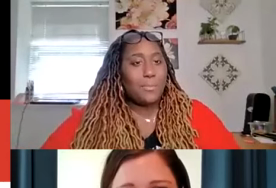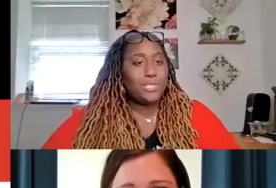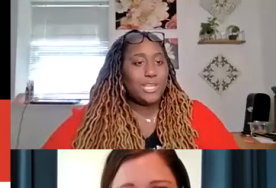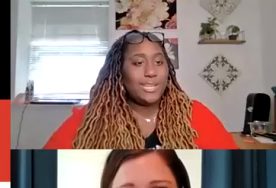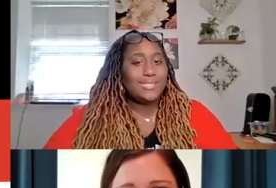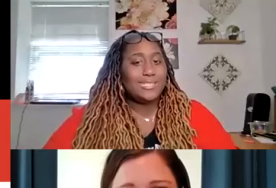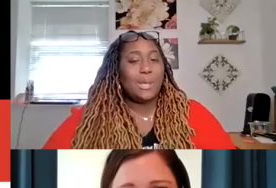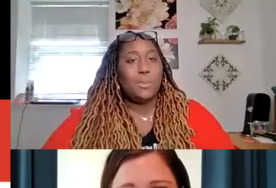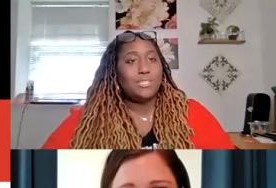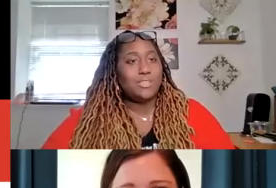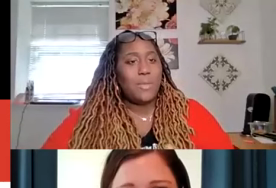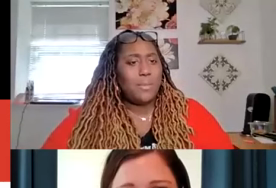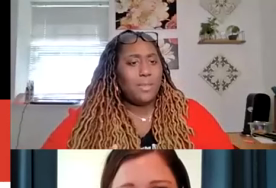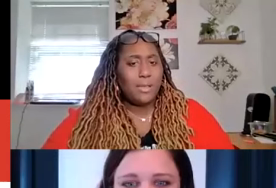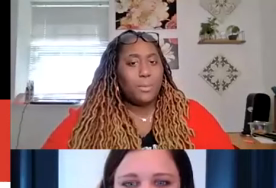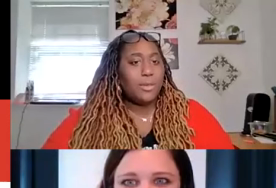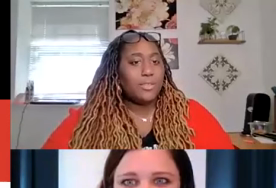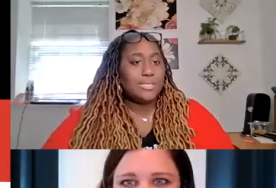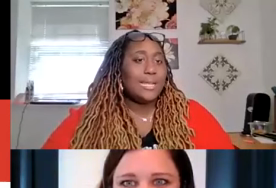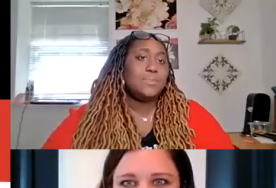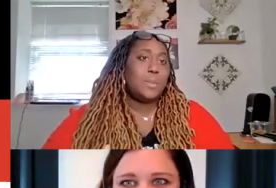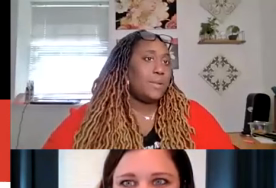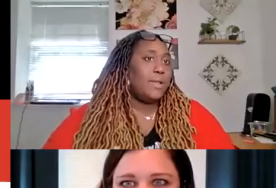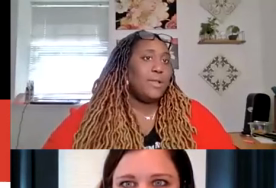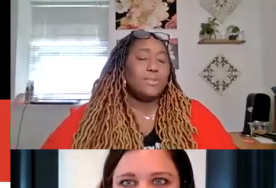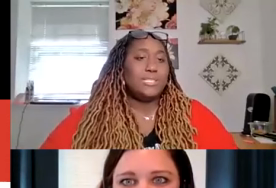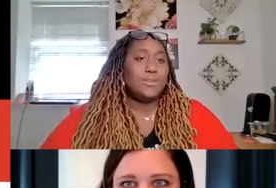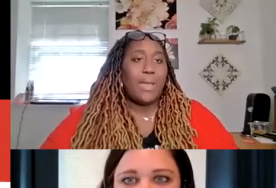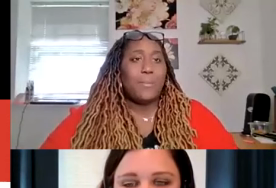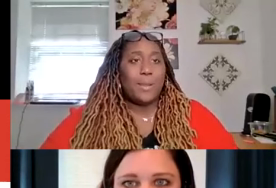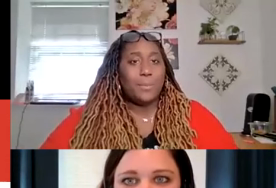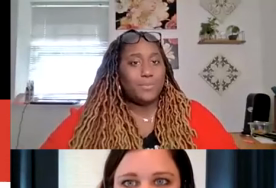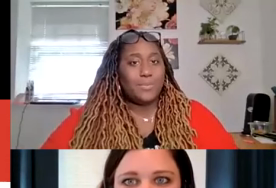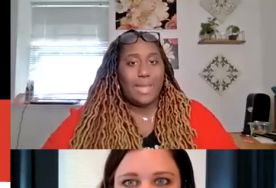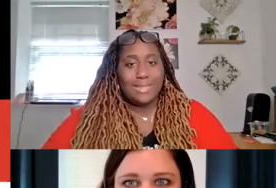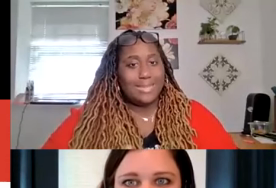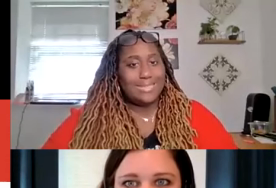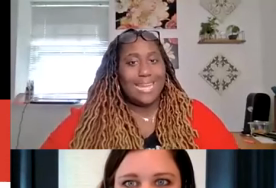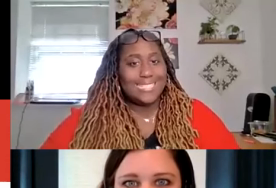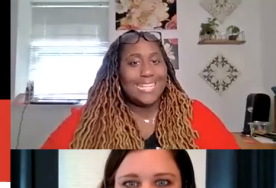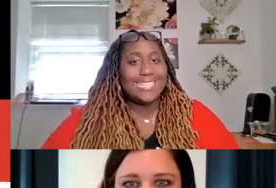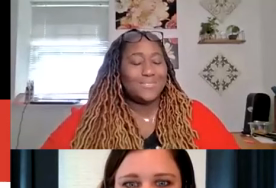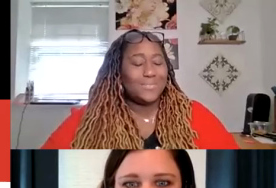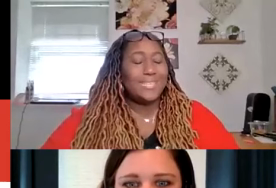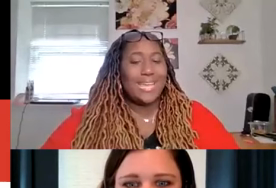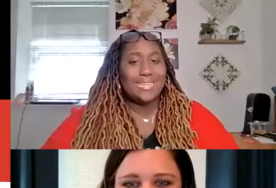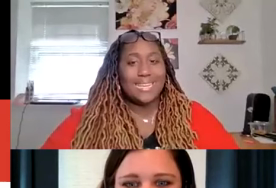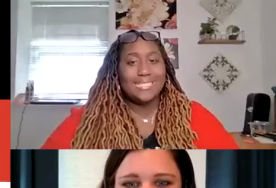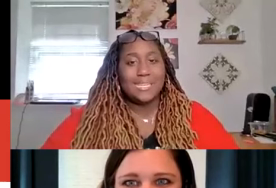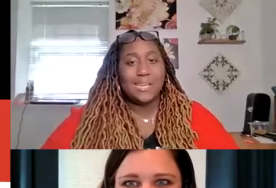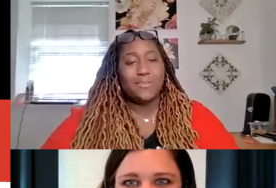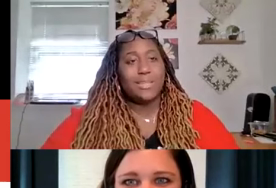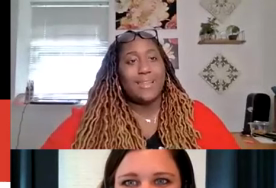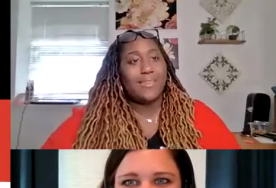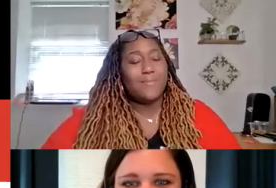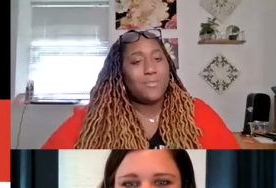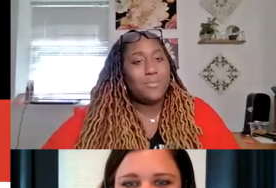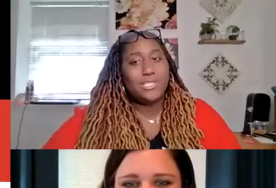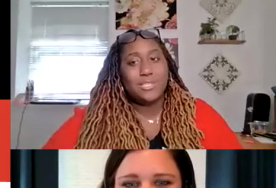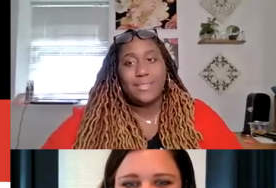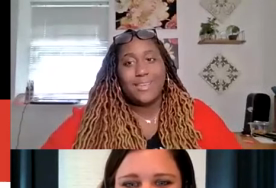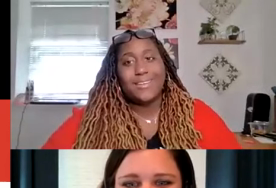and I appreciate it so much. There may be a couple other slides, but really to wrap it up, I think that's really it. I did cover a lot